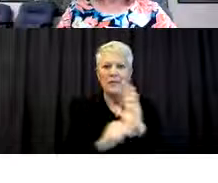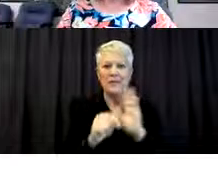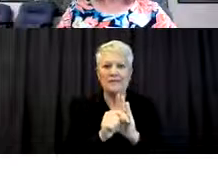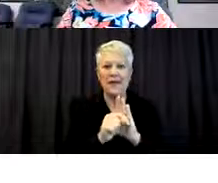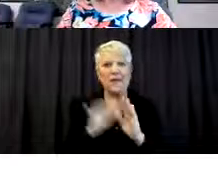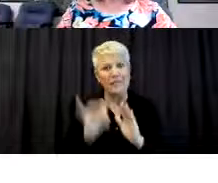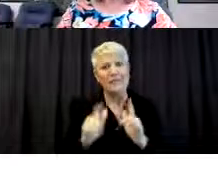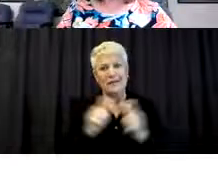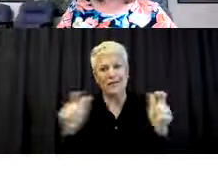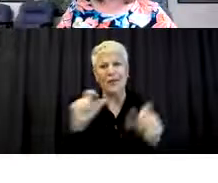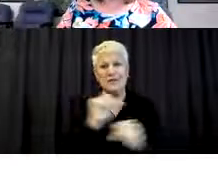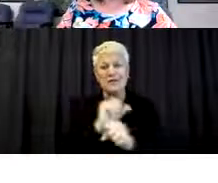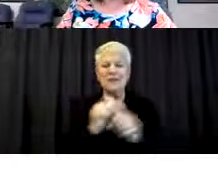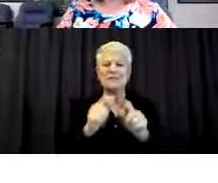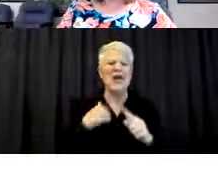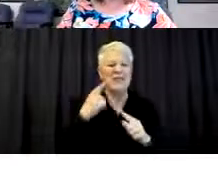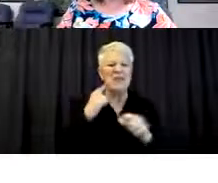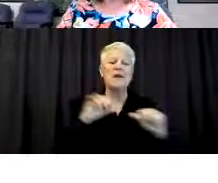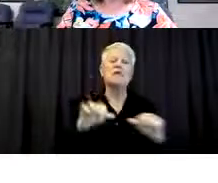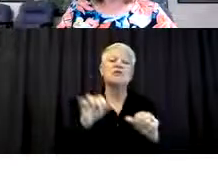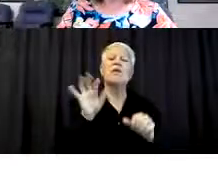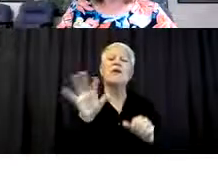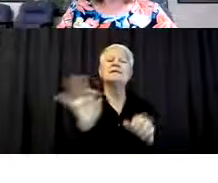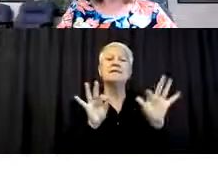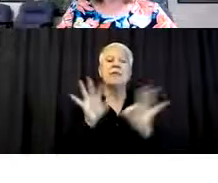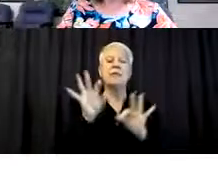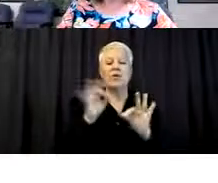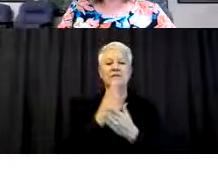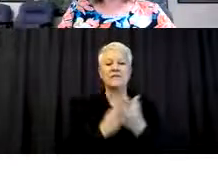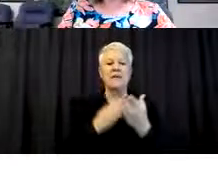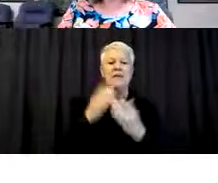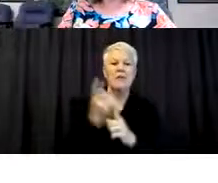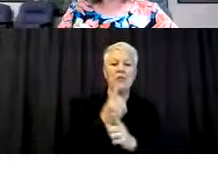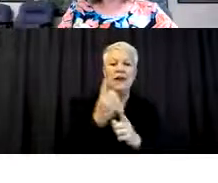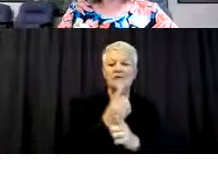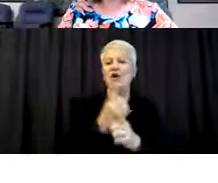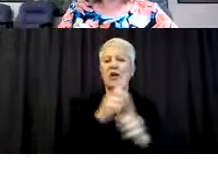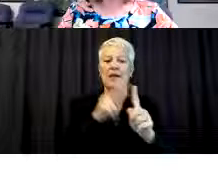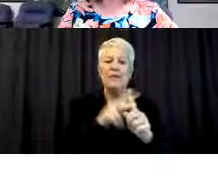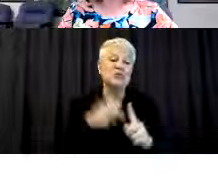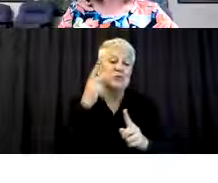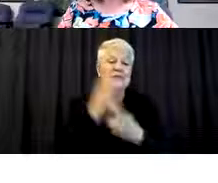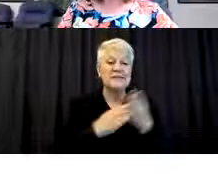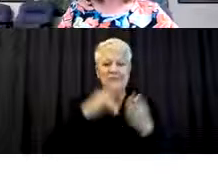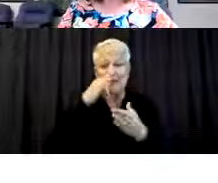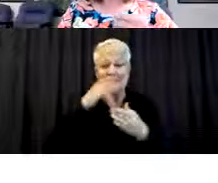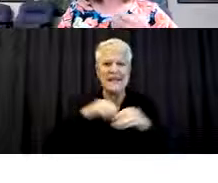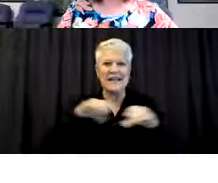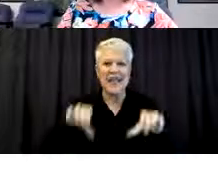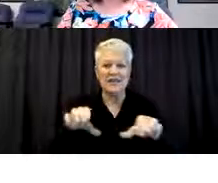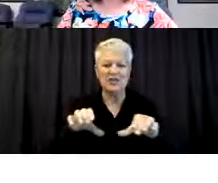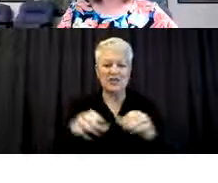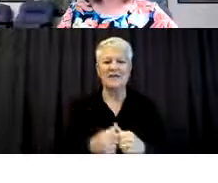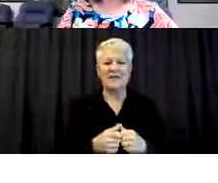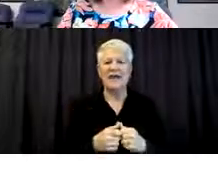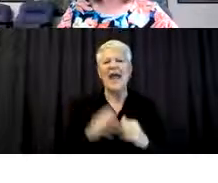monumental, but I think we can do a sampling of some practical applications so you can see some kids in action and at